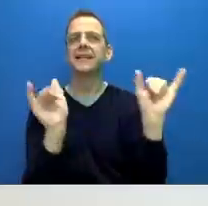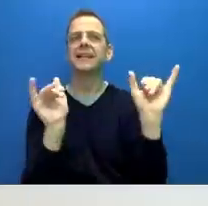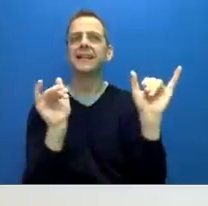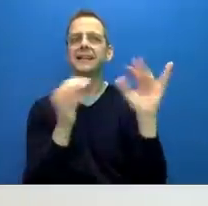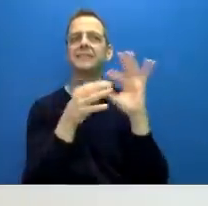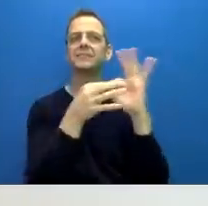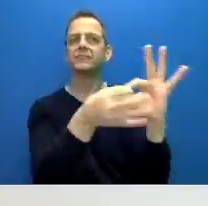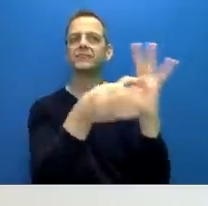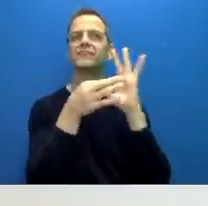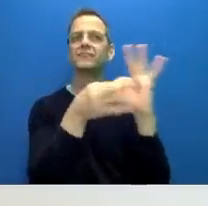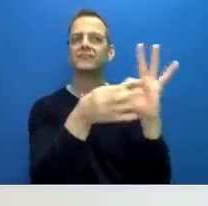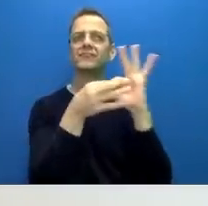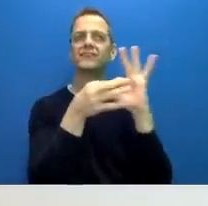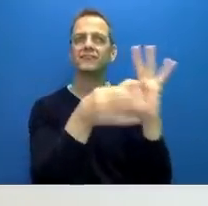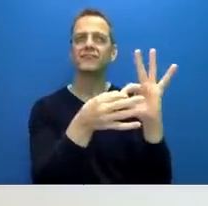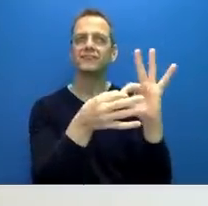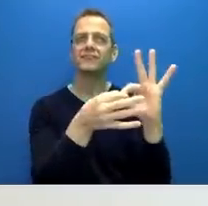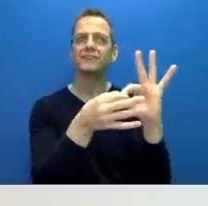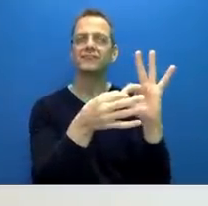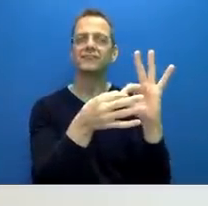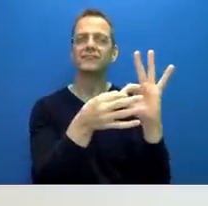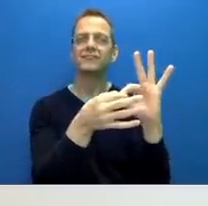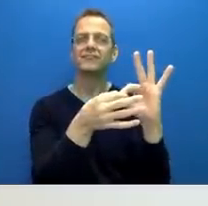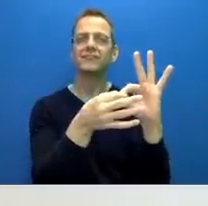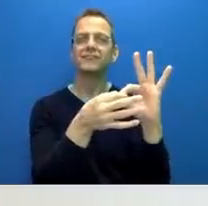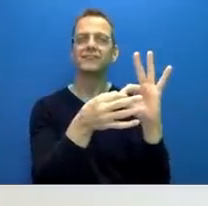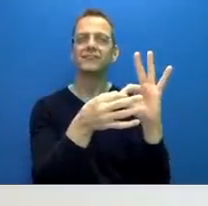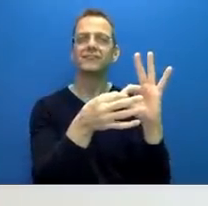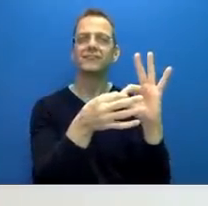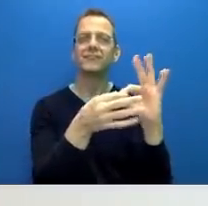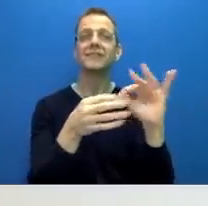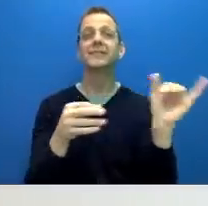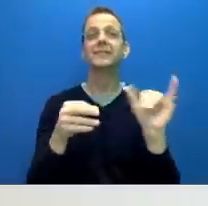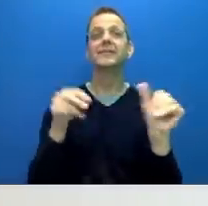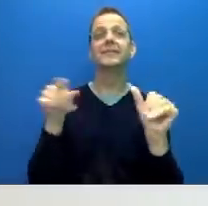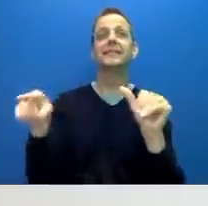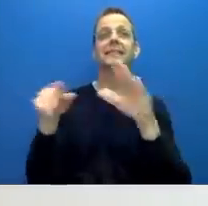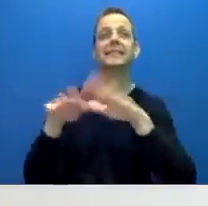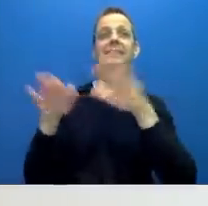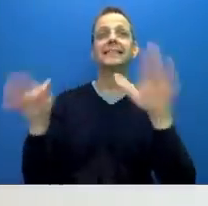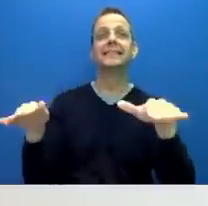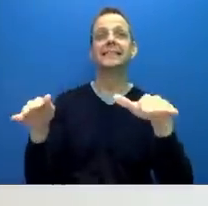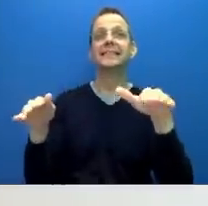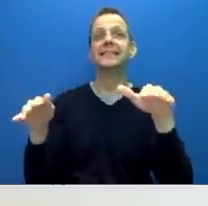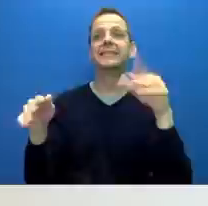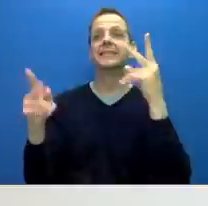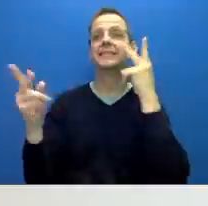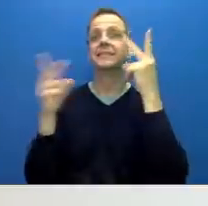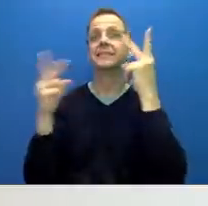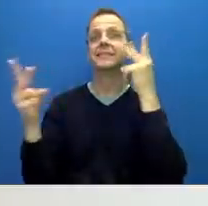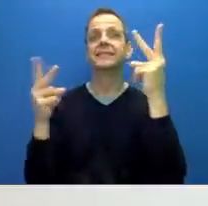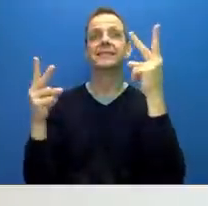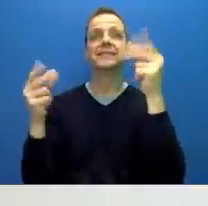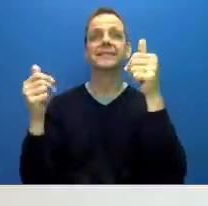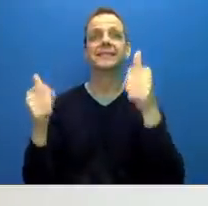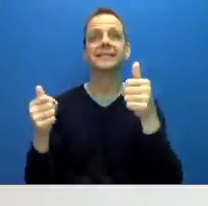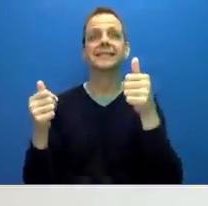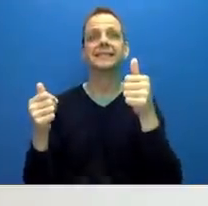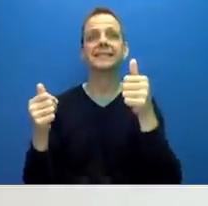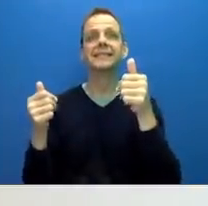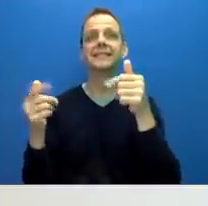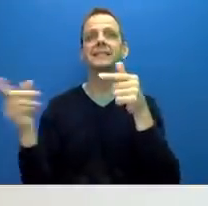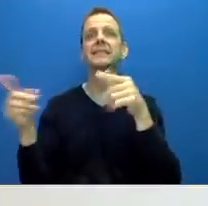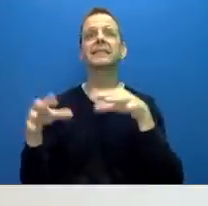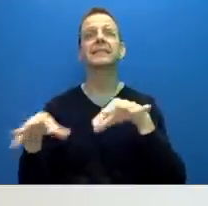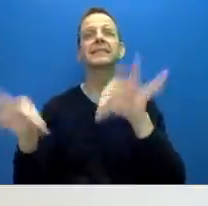and language at the same rate as non-visually impaired children. And so what that tells us is that, you